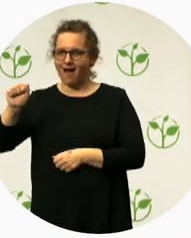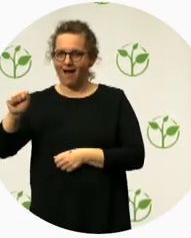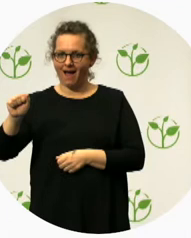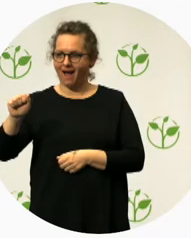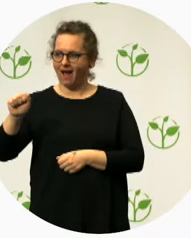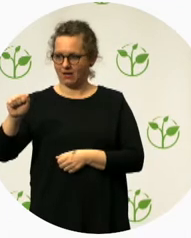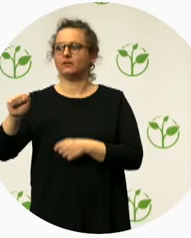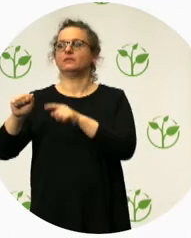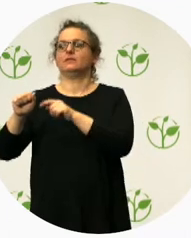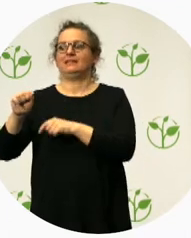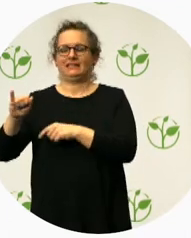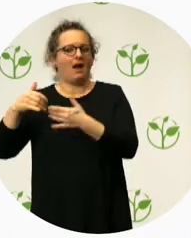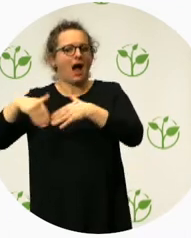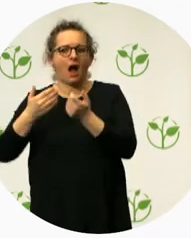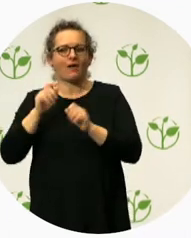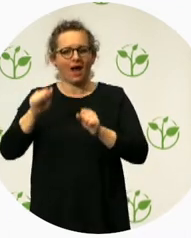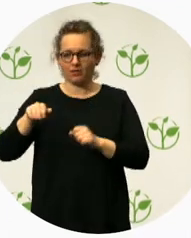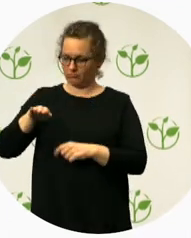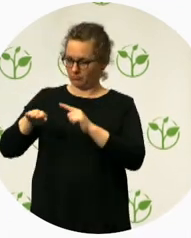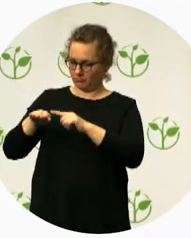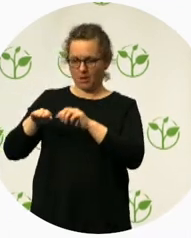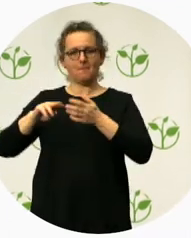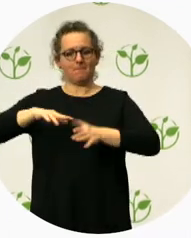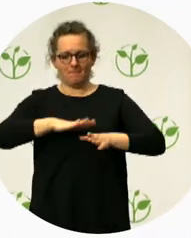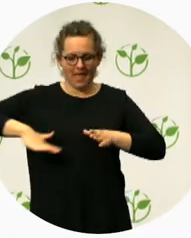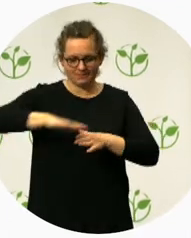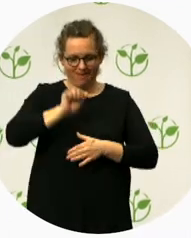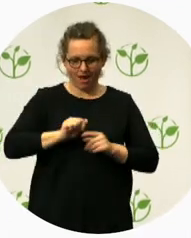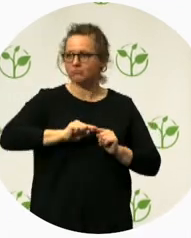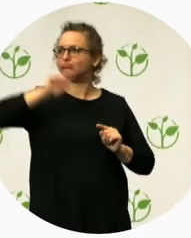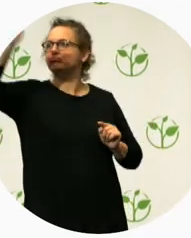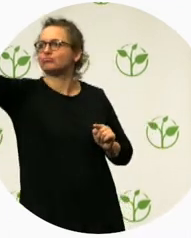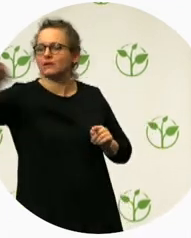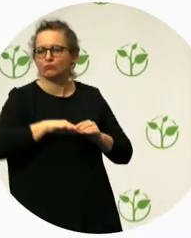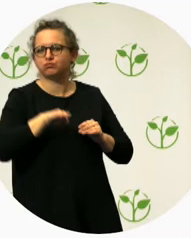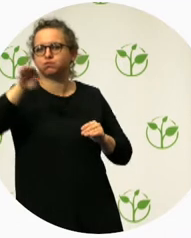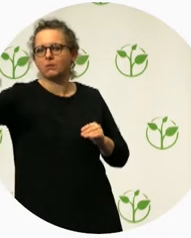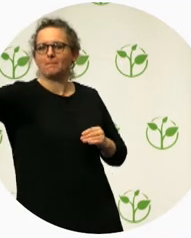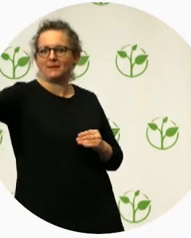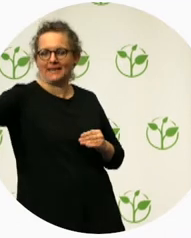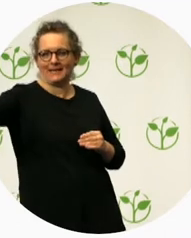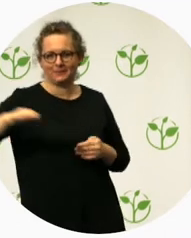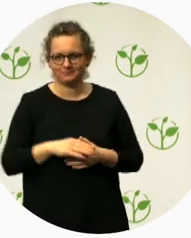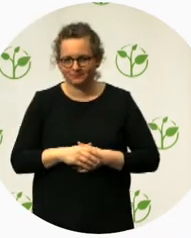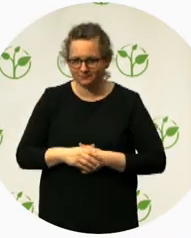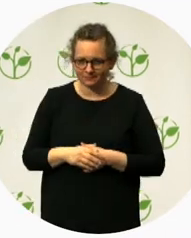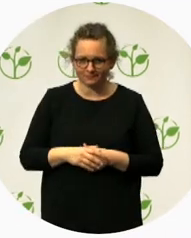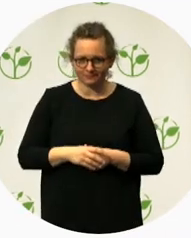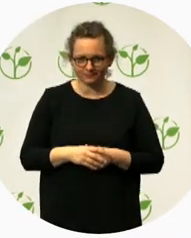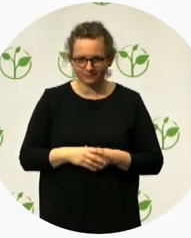do that with cars, we can apply exactly the same technology to our